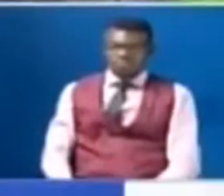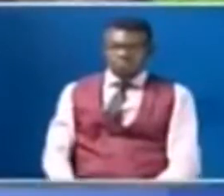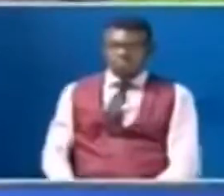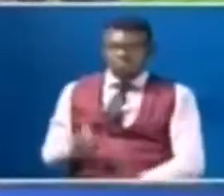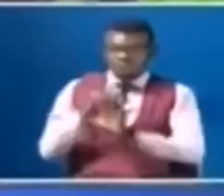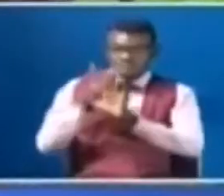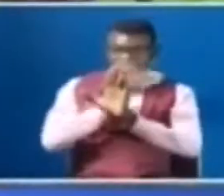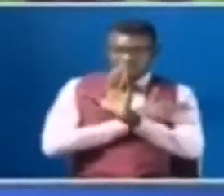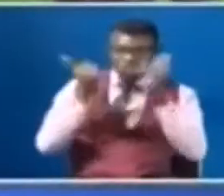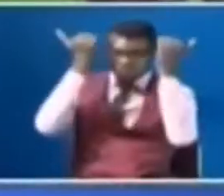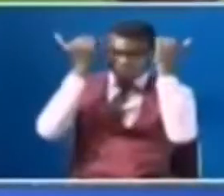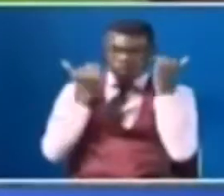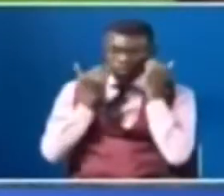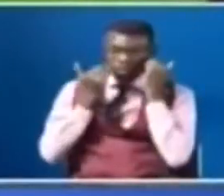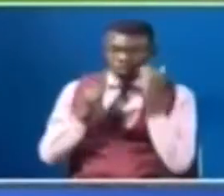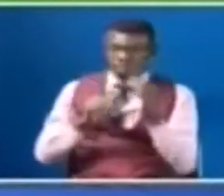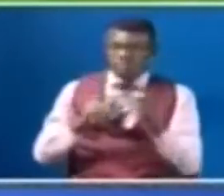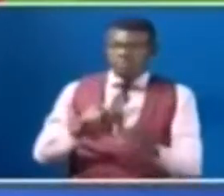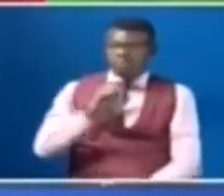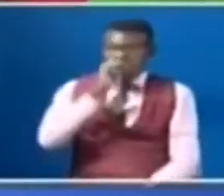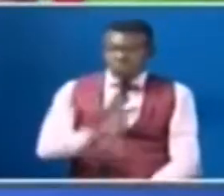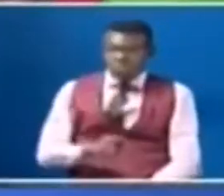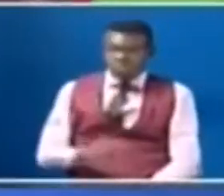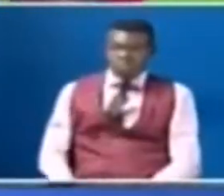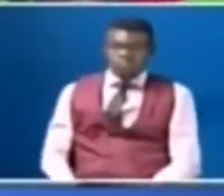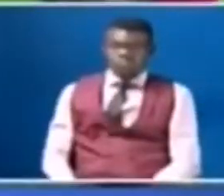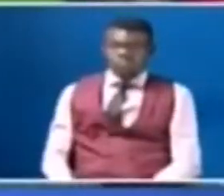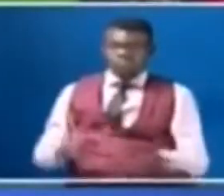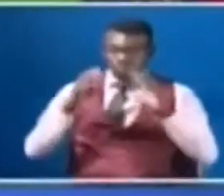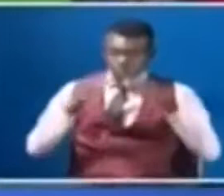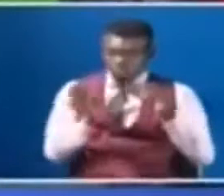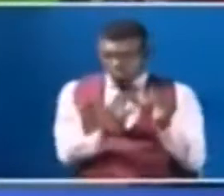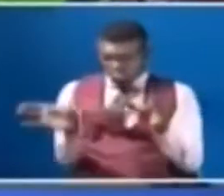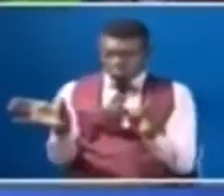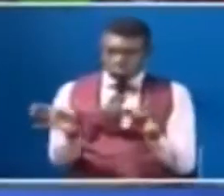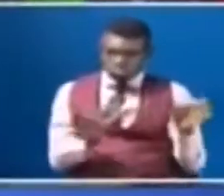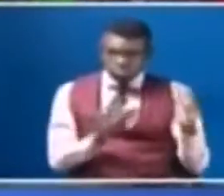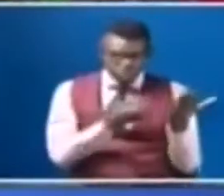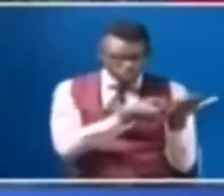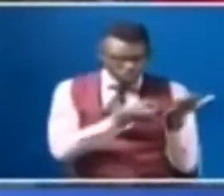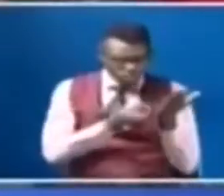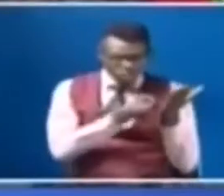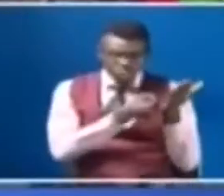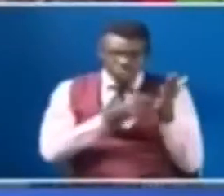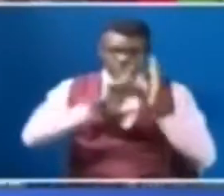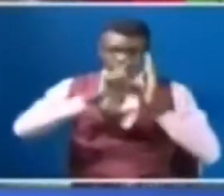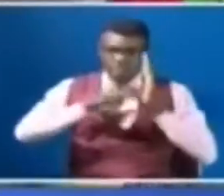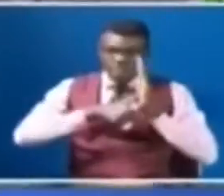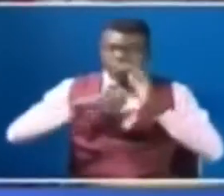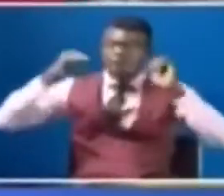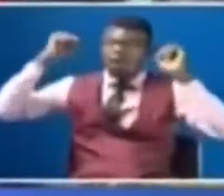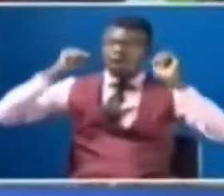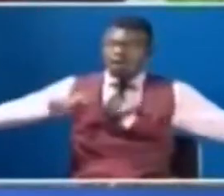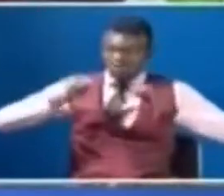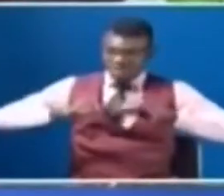Before the court gives a verdict, they break to factions to deliberate on their matter. They later come with an agreement of charging